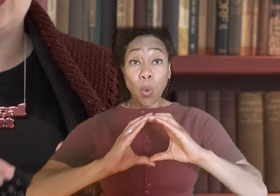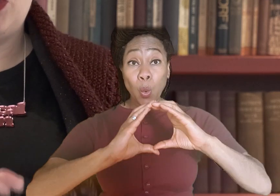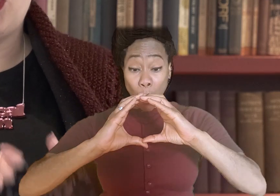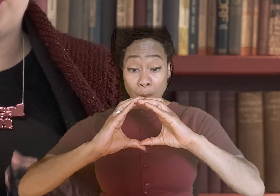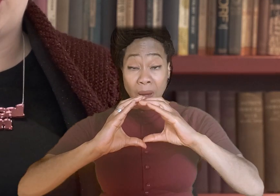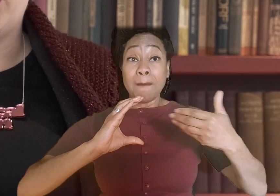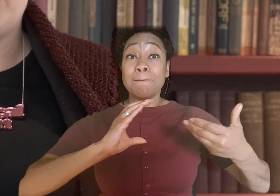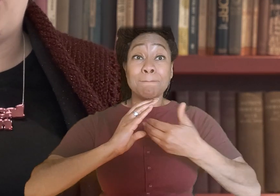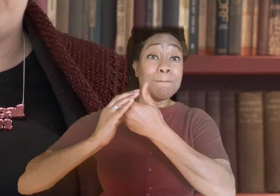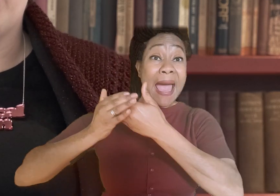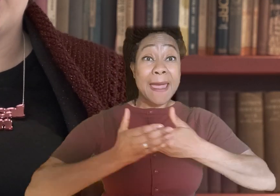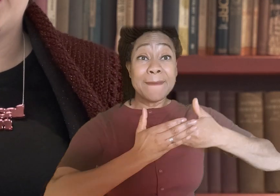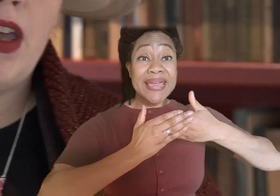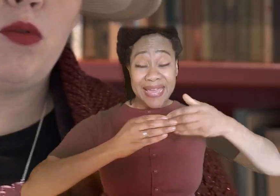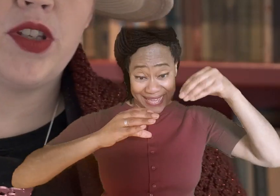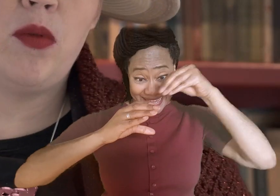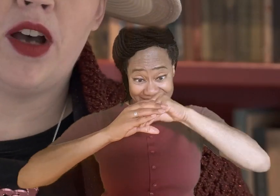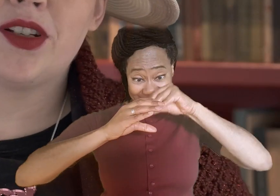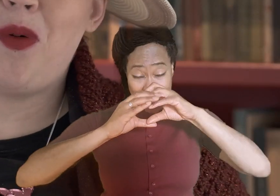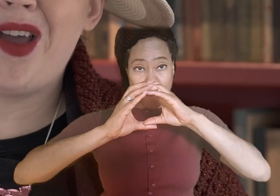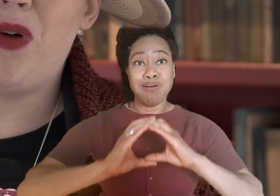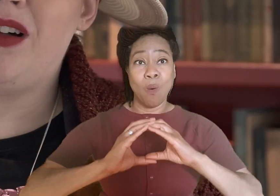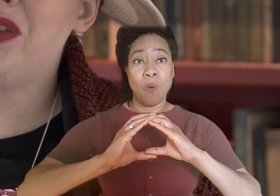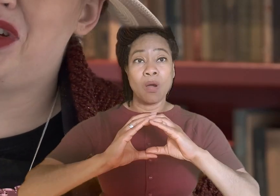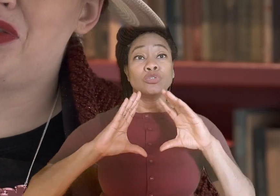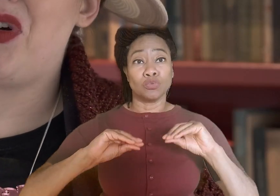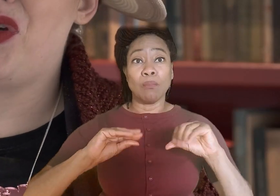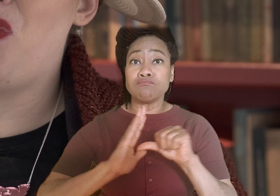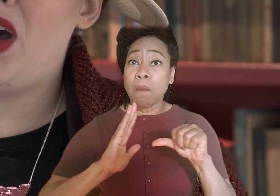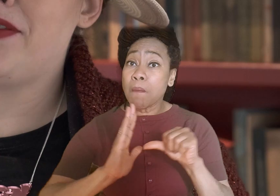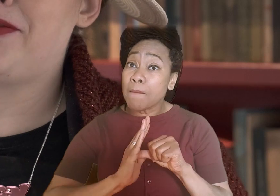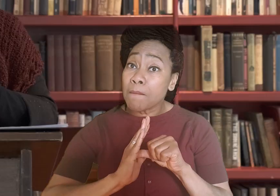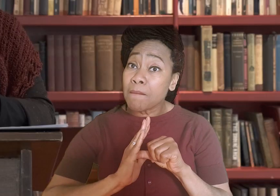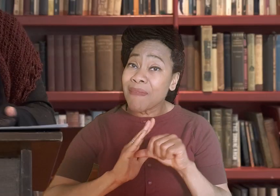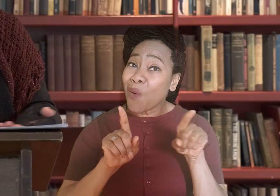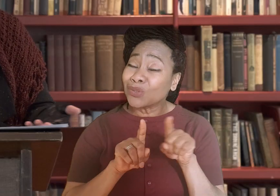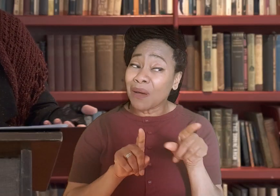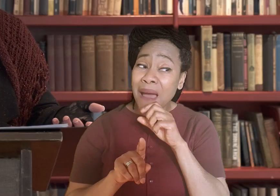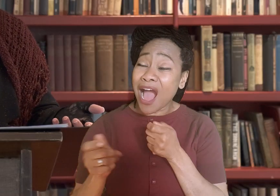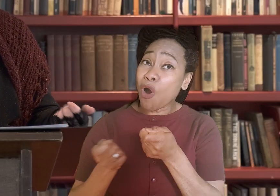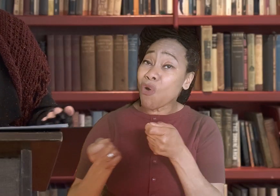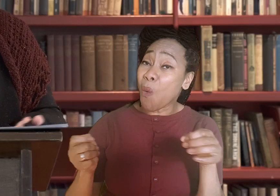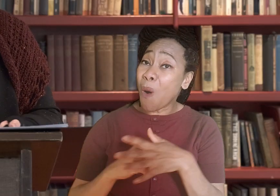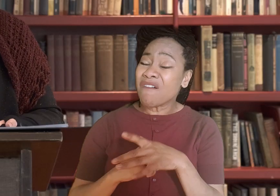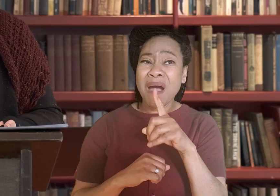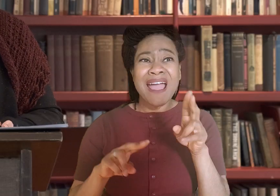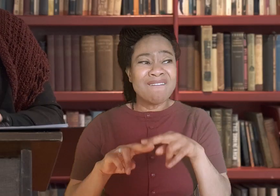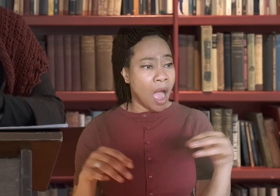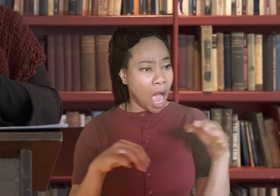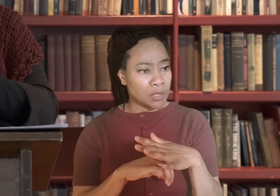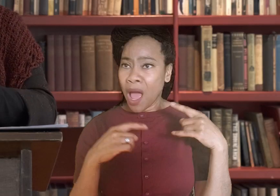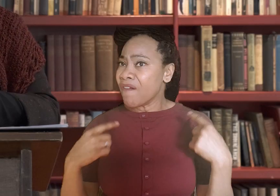down, stopped it causing problems. It also worked quite well to control your wife. But what if there was no husband